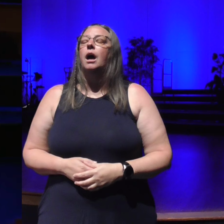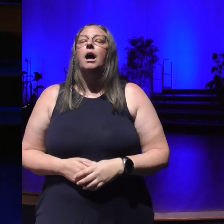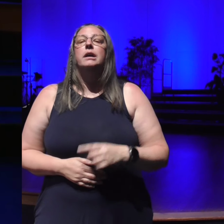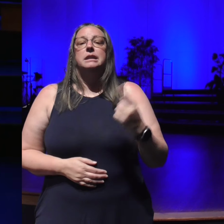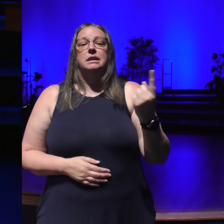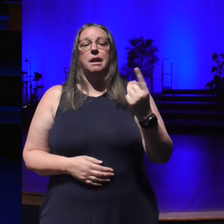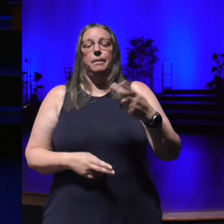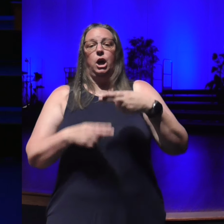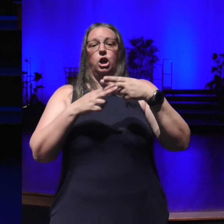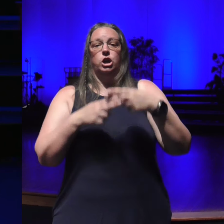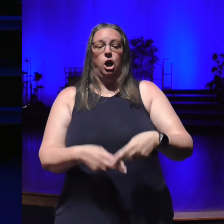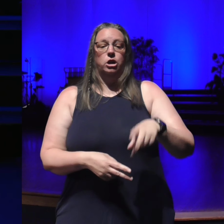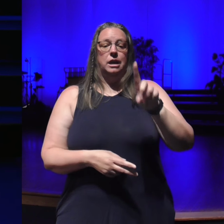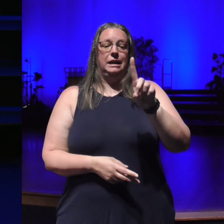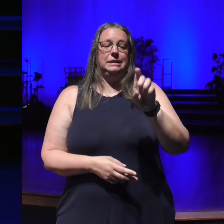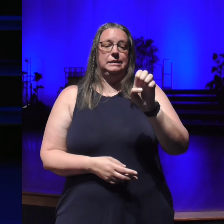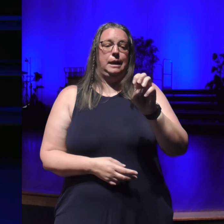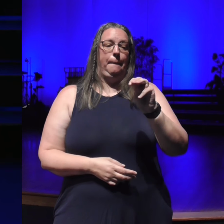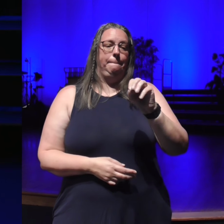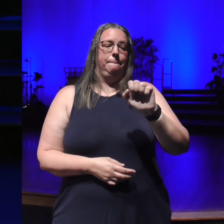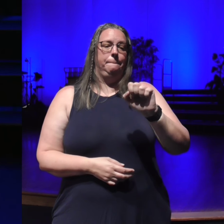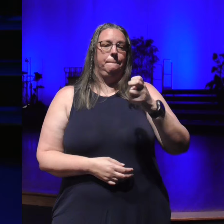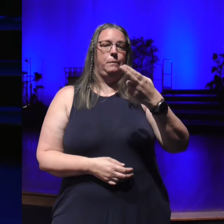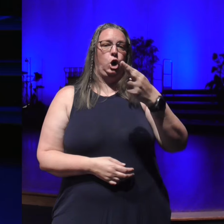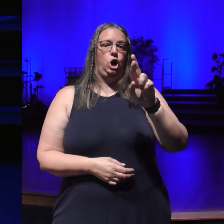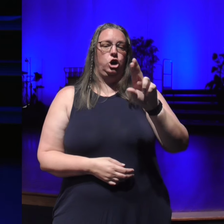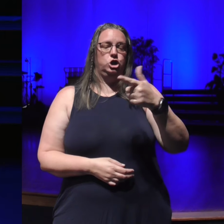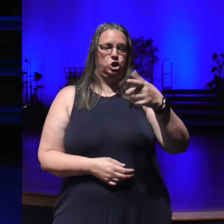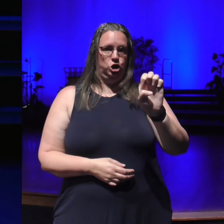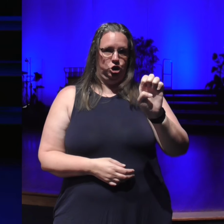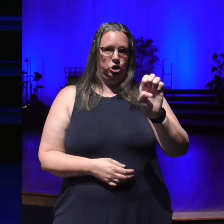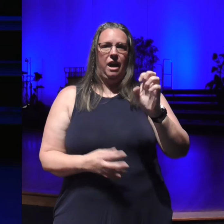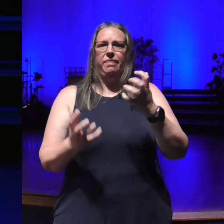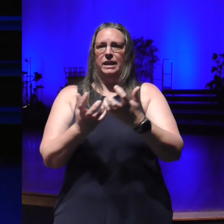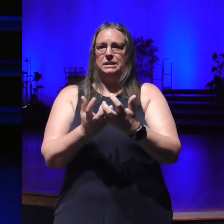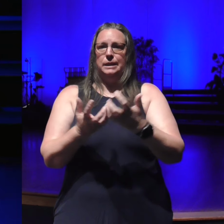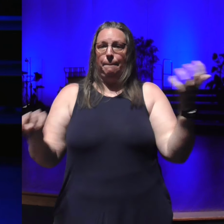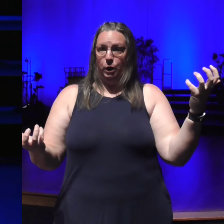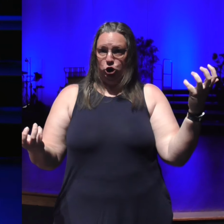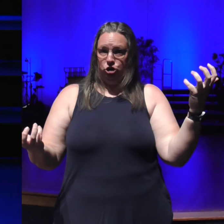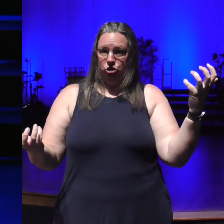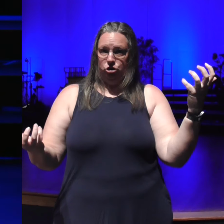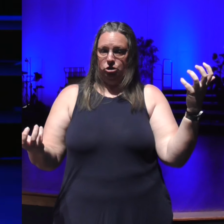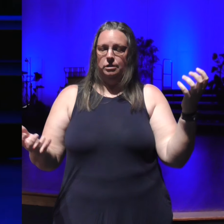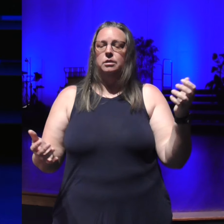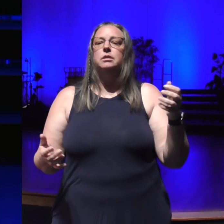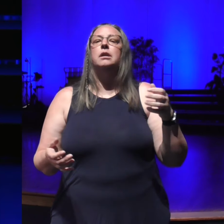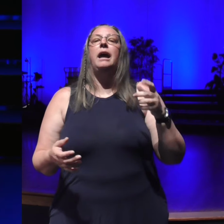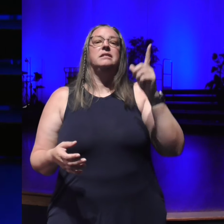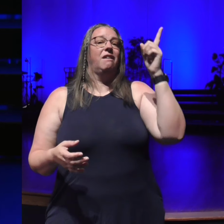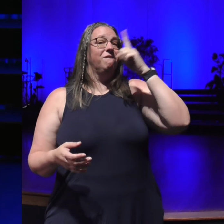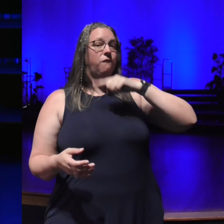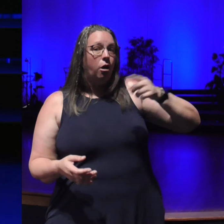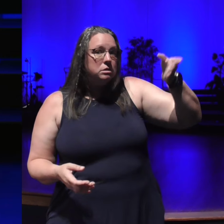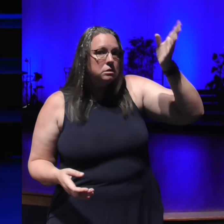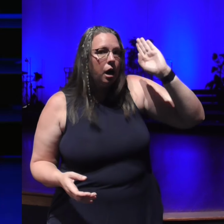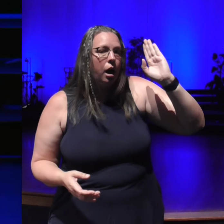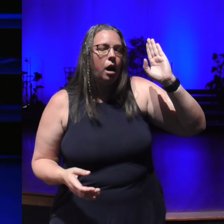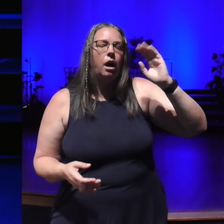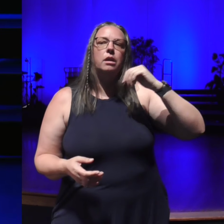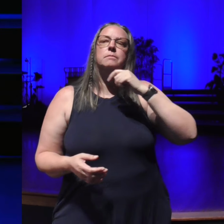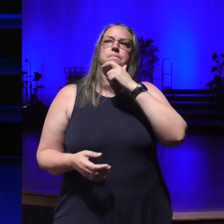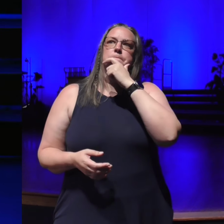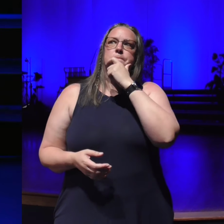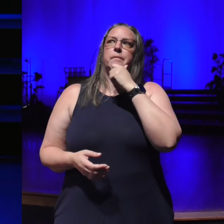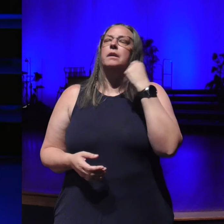Demerge. And the Demerge represents a false creator god. someone or a being